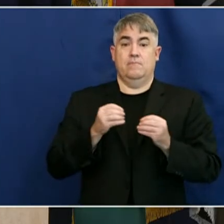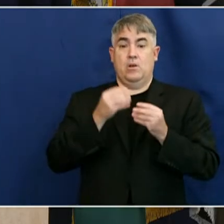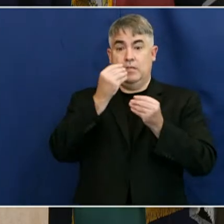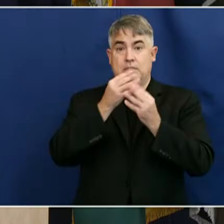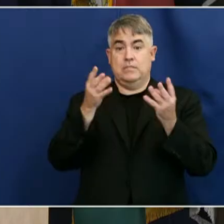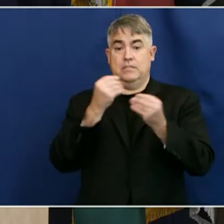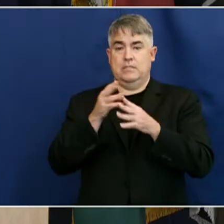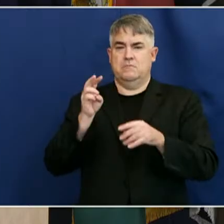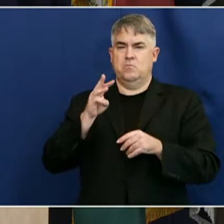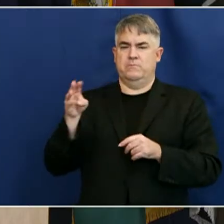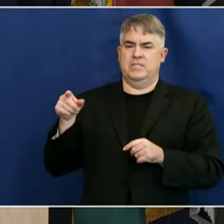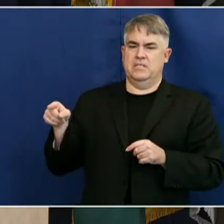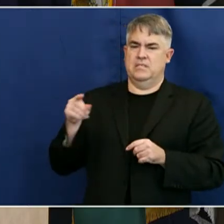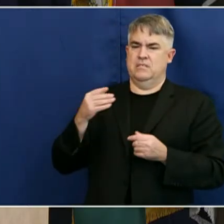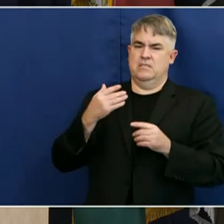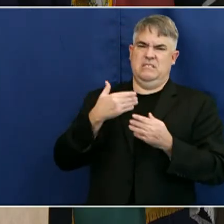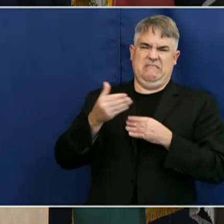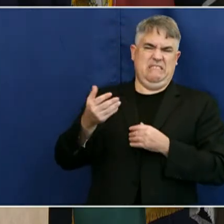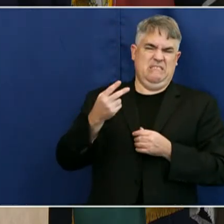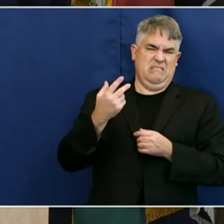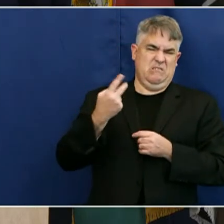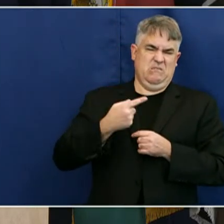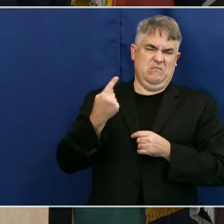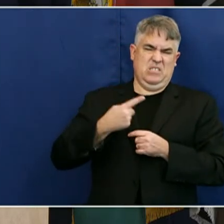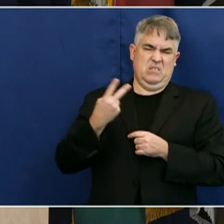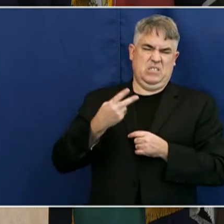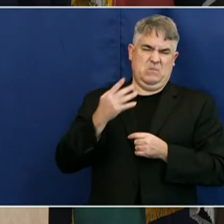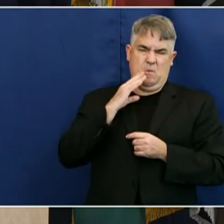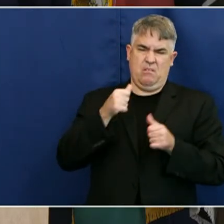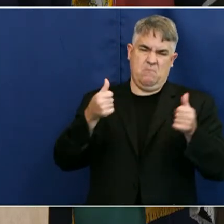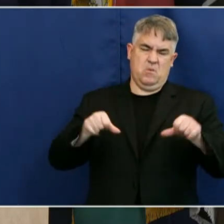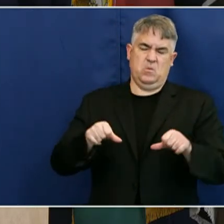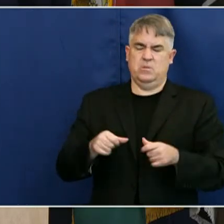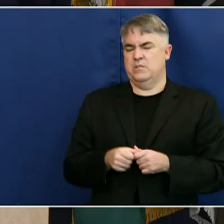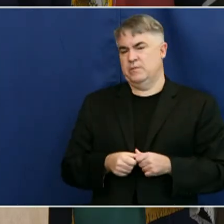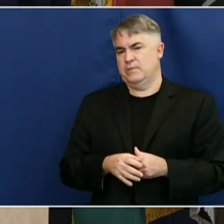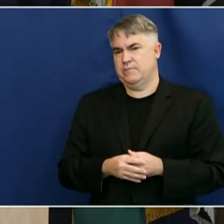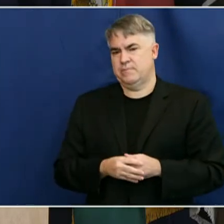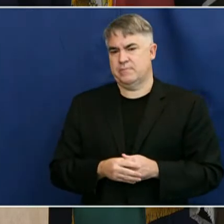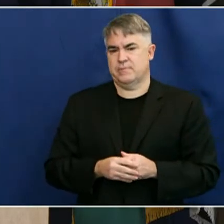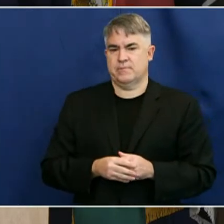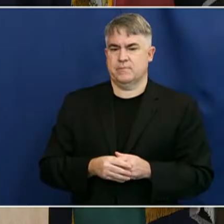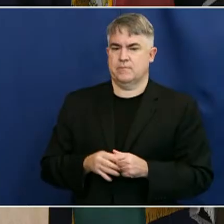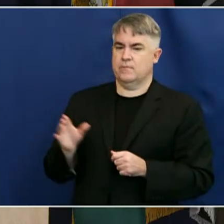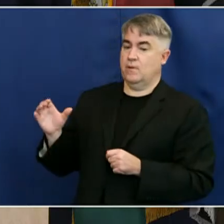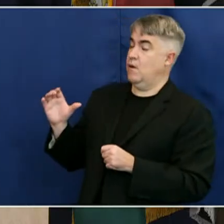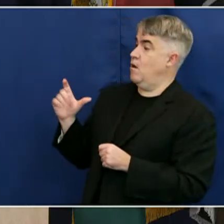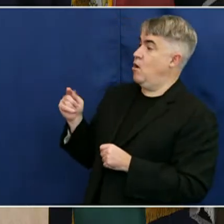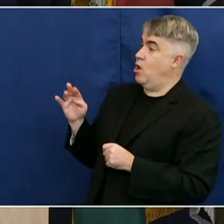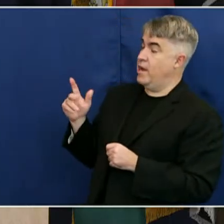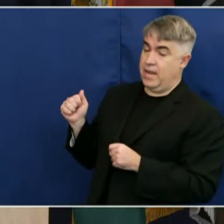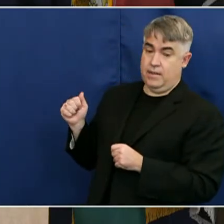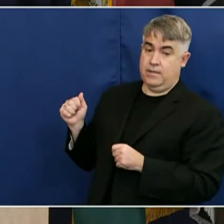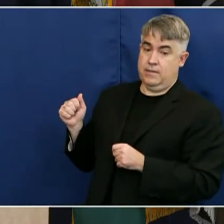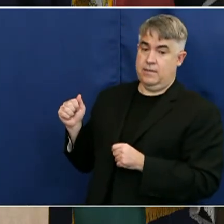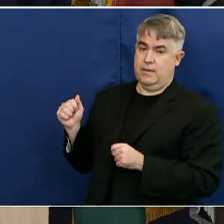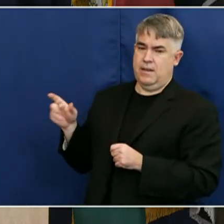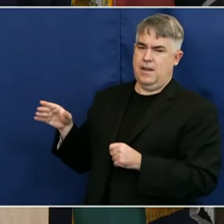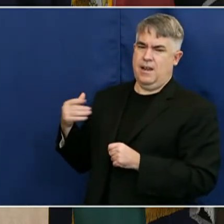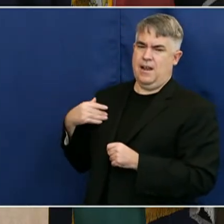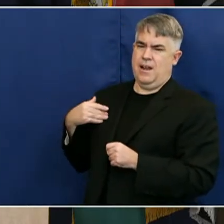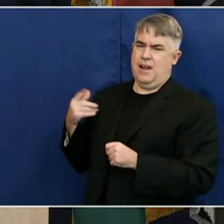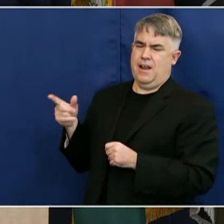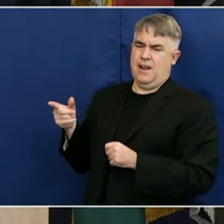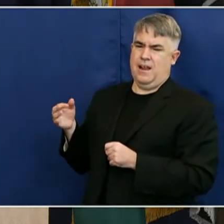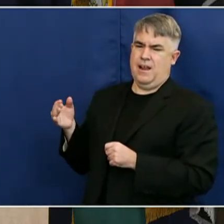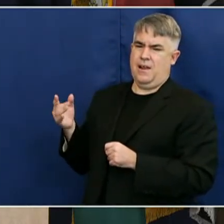website in the next 24 to 48 hours. This question is from Claudia Lucio. She says she would